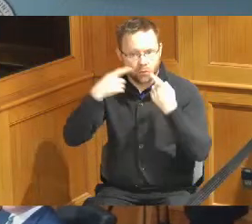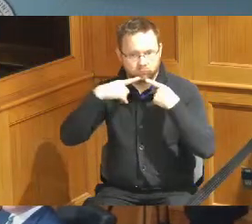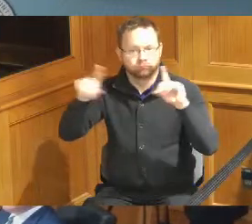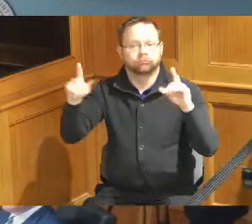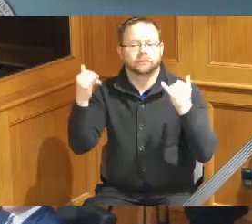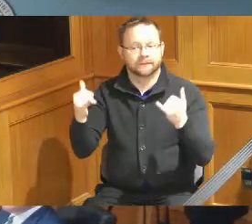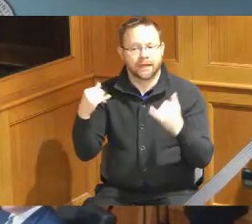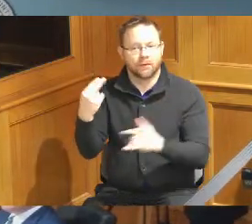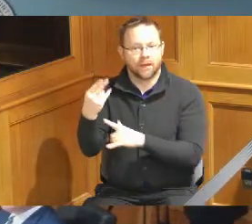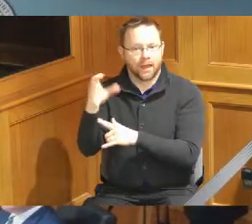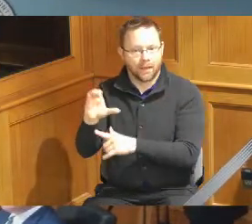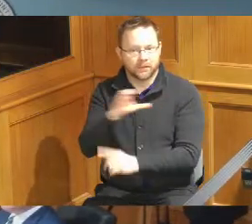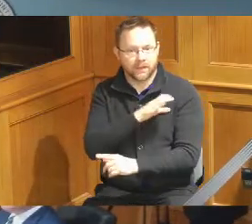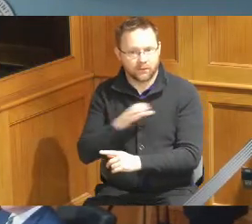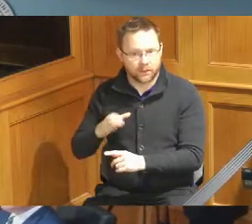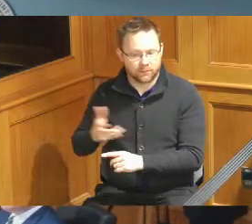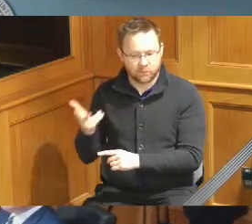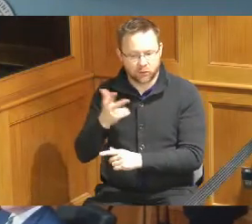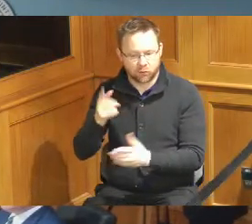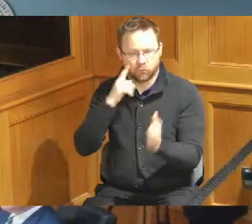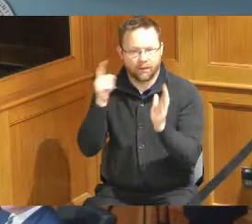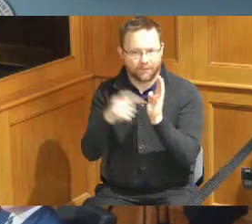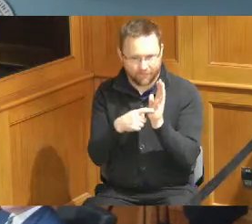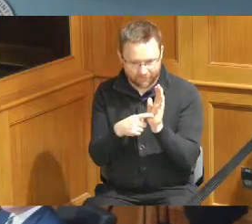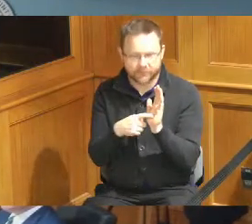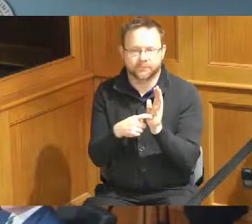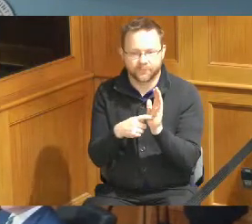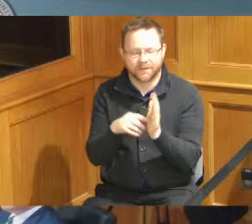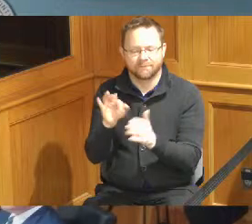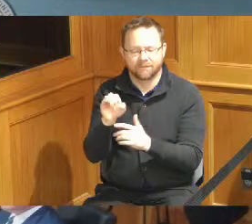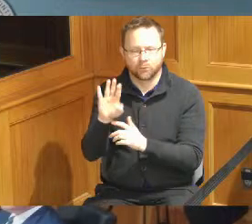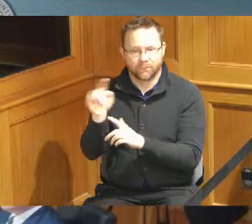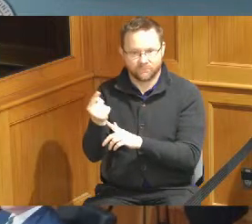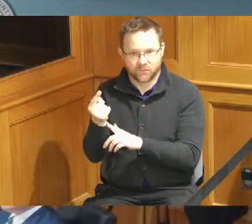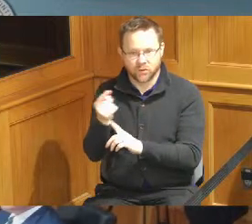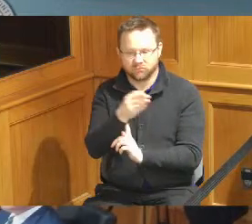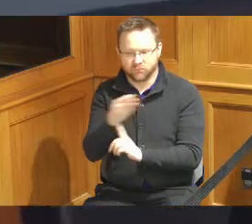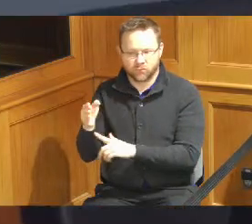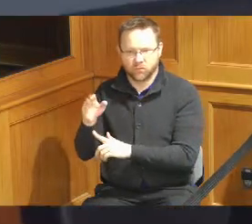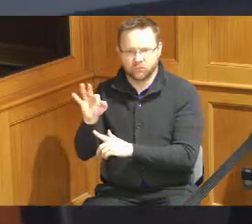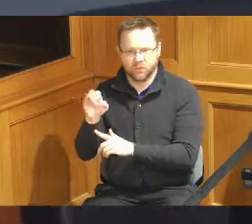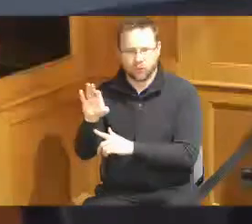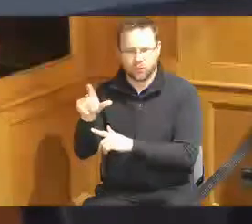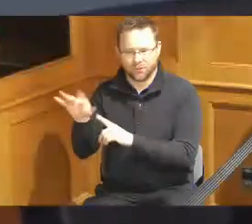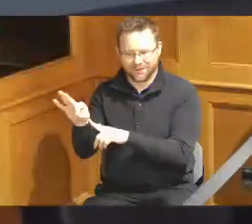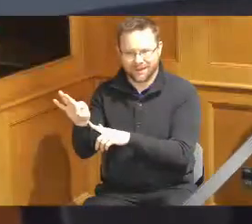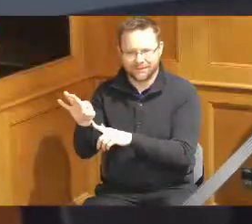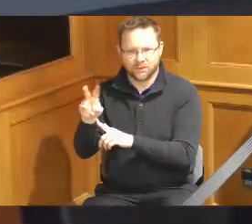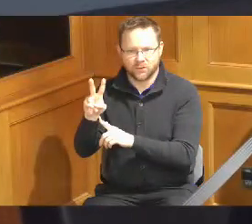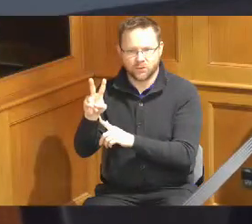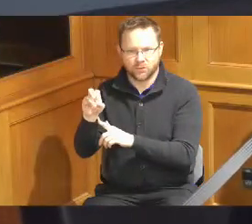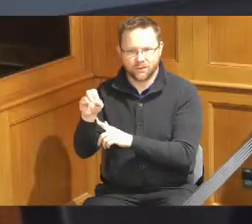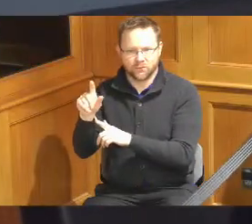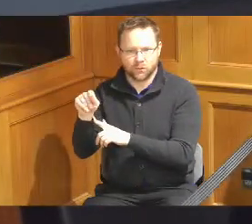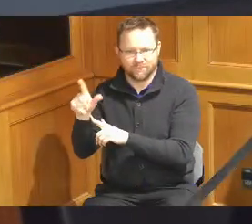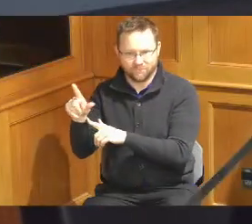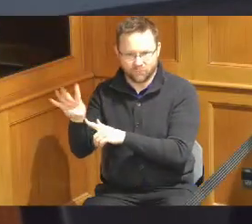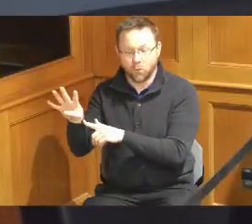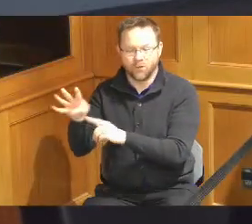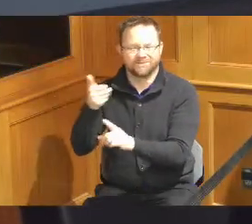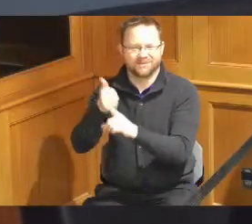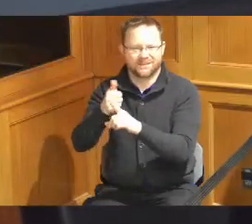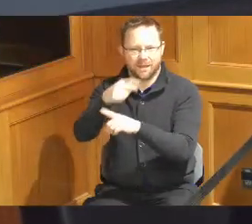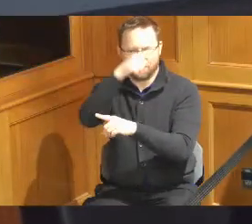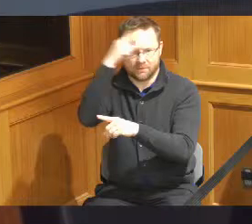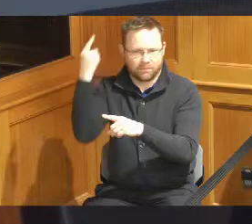proclaimed that Hamilton County Commissioners recognize February the 1st through the 29th, 2024 as Black